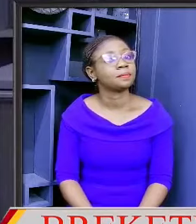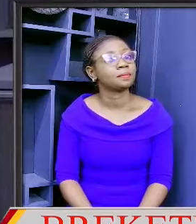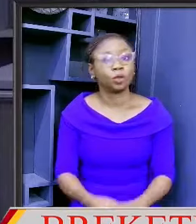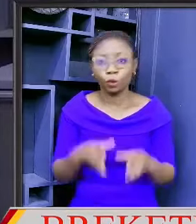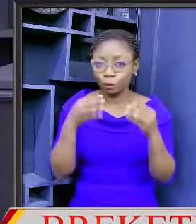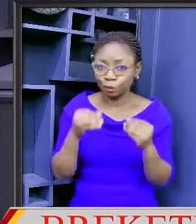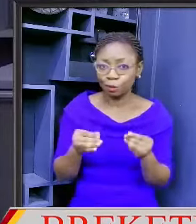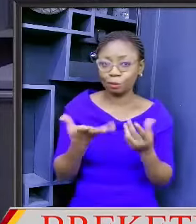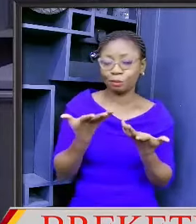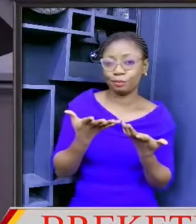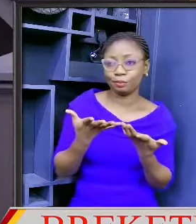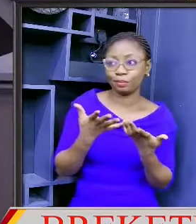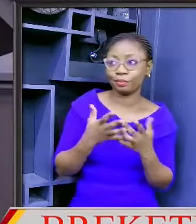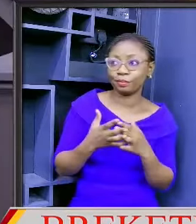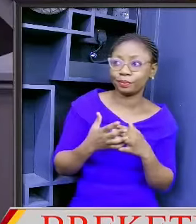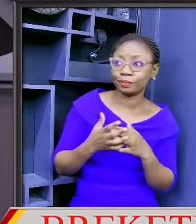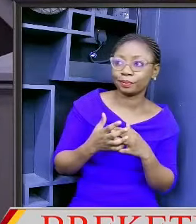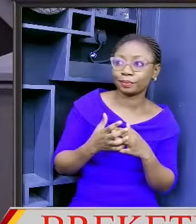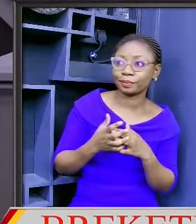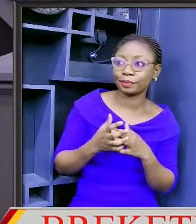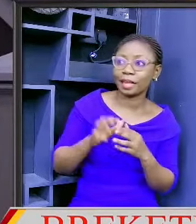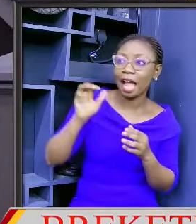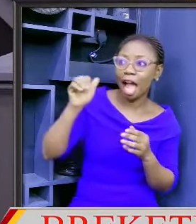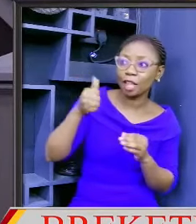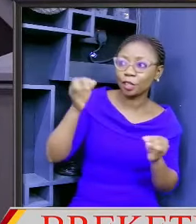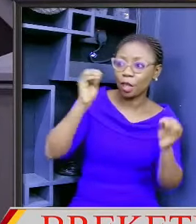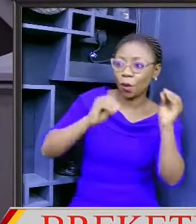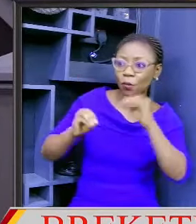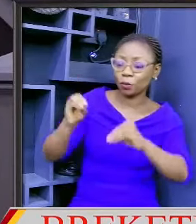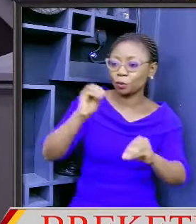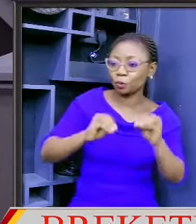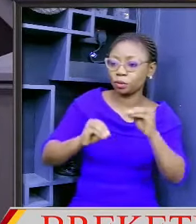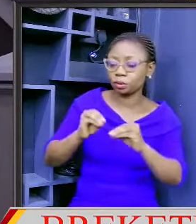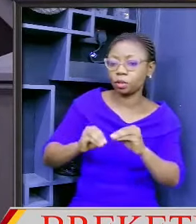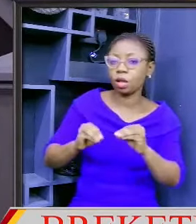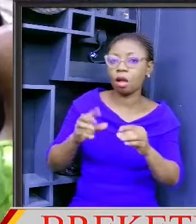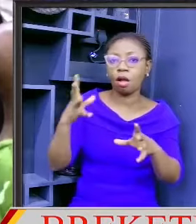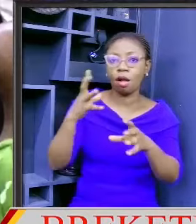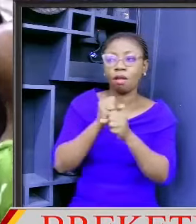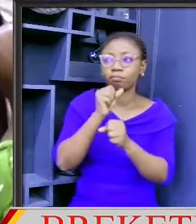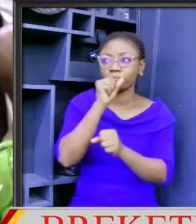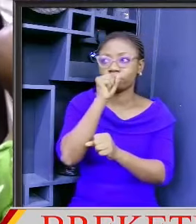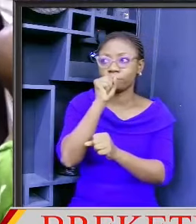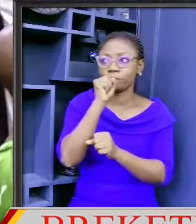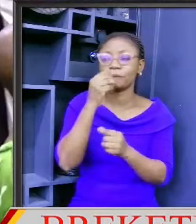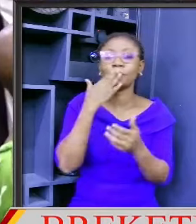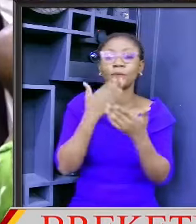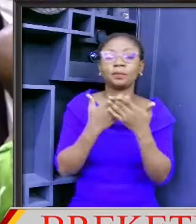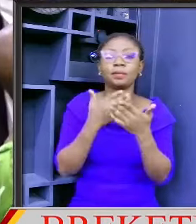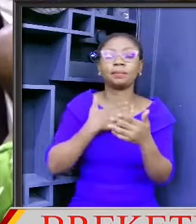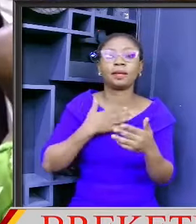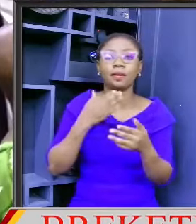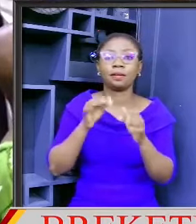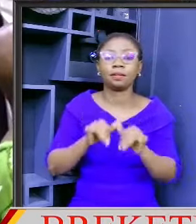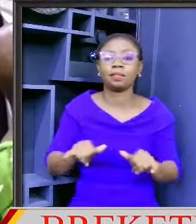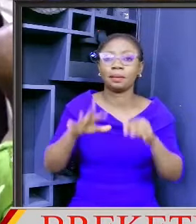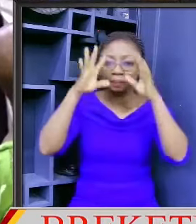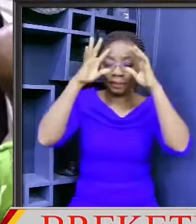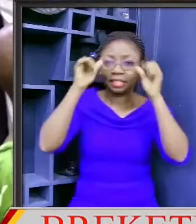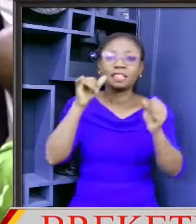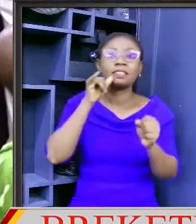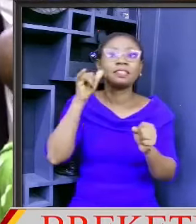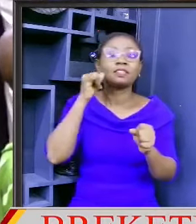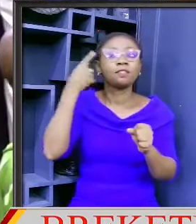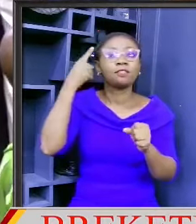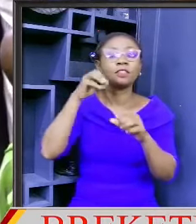Ah, so, madam. Okay. Another contribution. Collect microphone. Uh-huh. Good morning, my ordinary president. Yes, my dear.